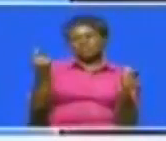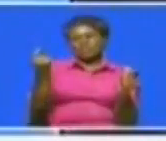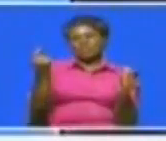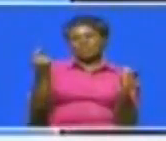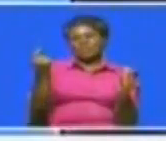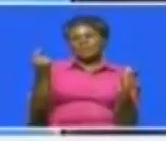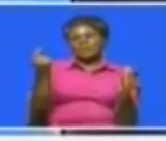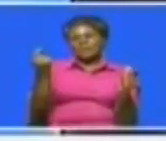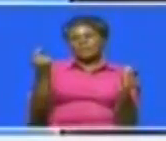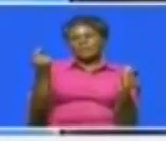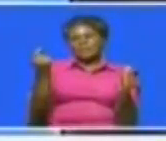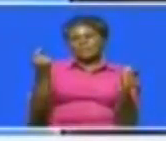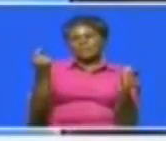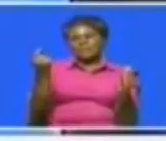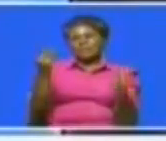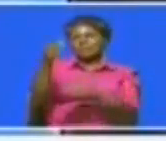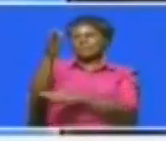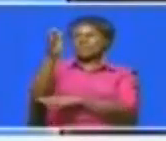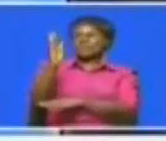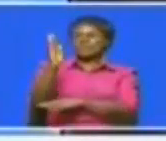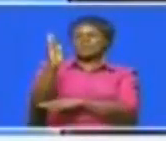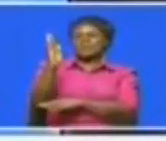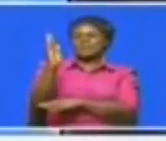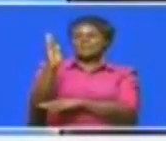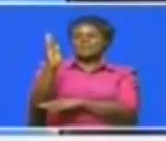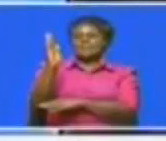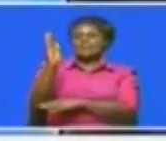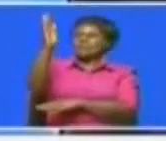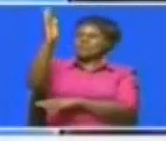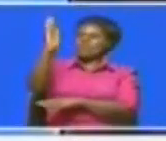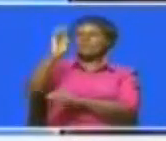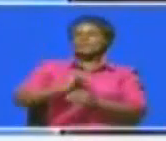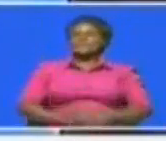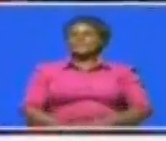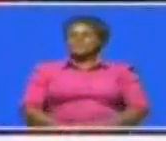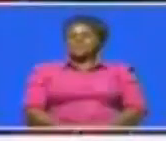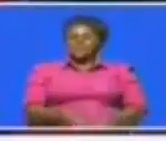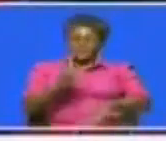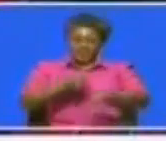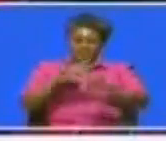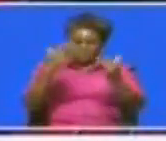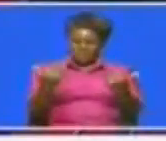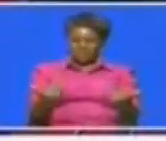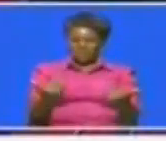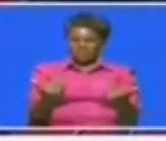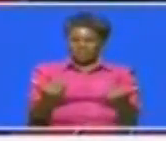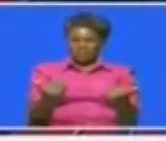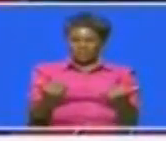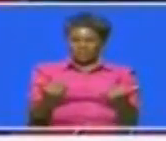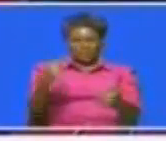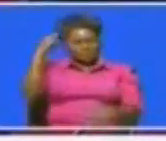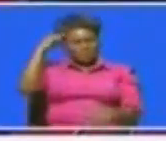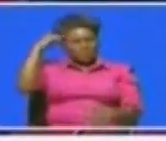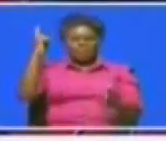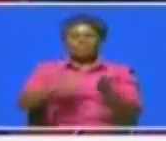essentially, I would say God, quite simply. Right, yeah. God. Yes. But in the moment, what was the thought that crossed your mind